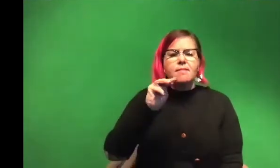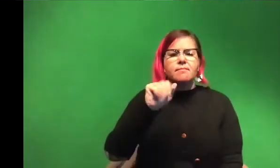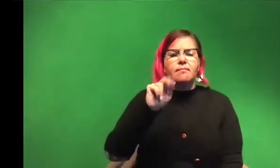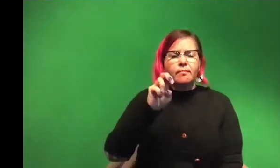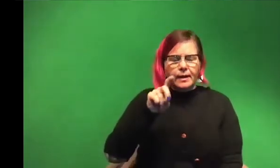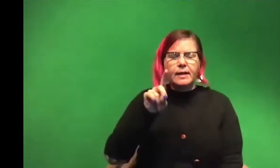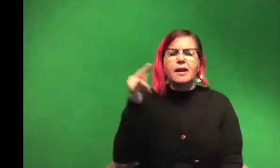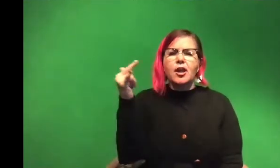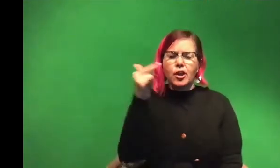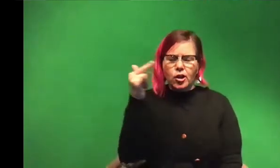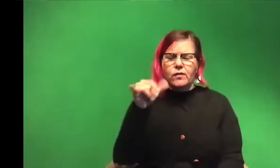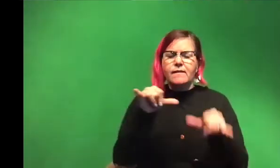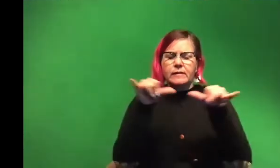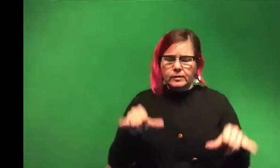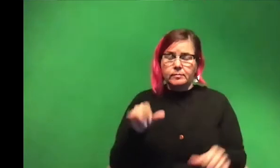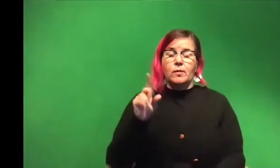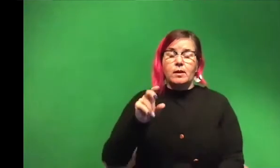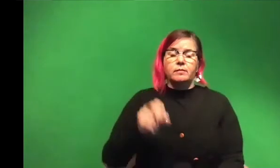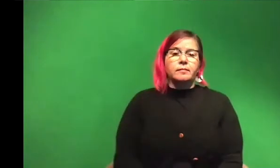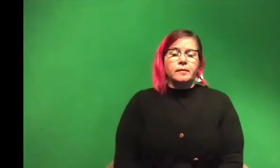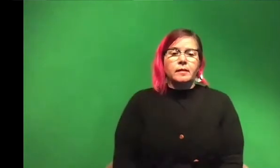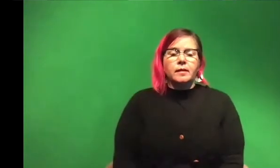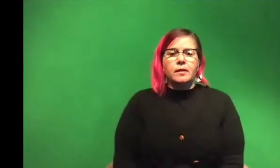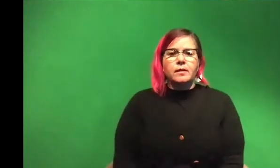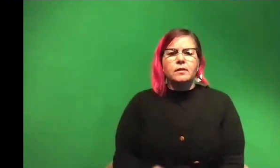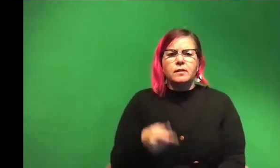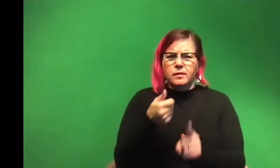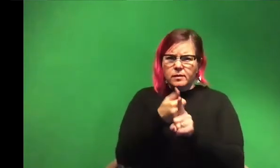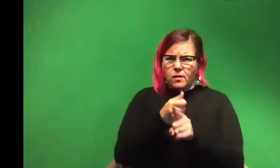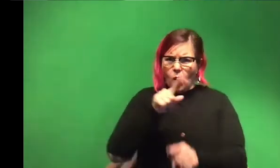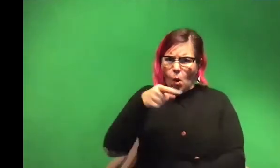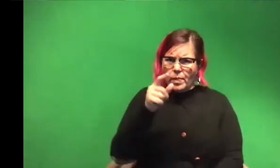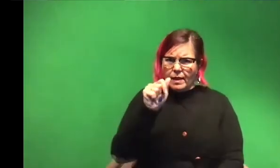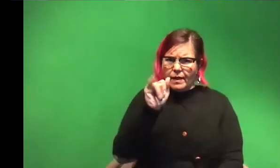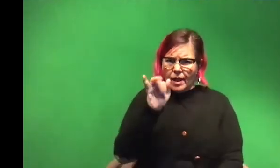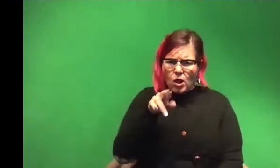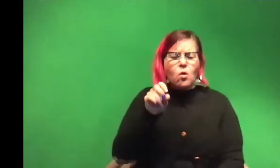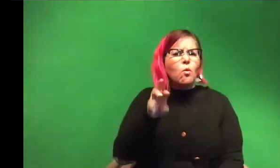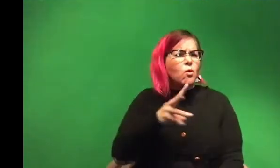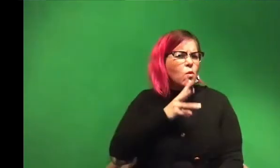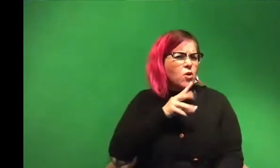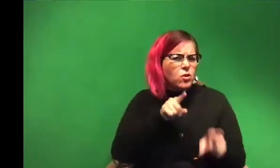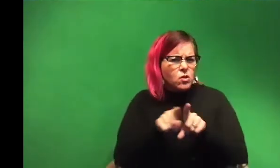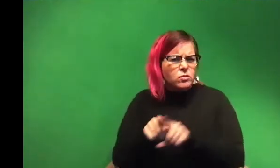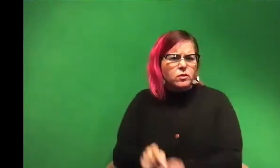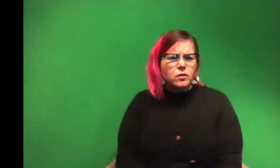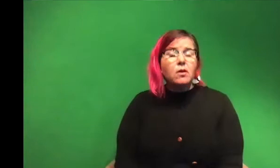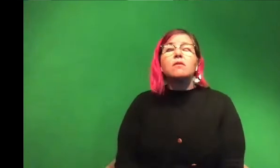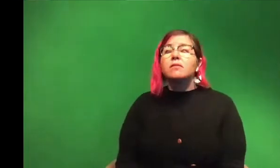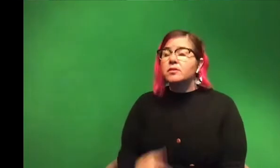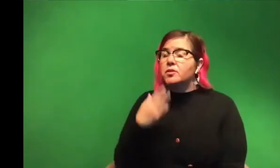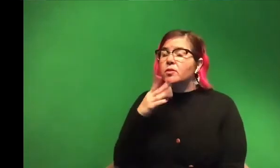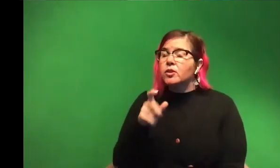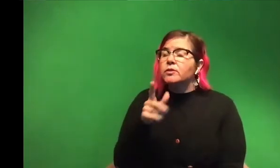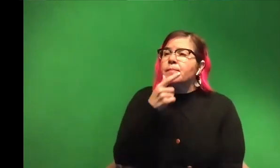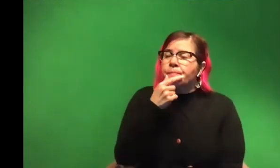Unmanned aircraft systems. Okay. So are those only in the air, or are they in the air and the water as well? That's a great question. So